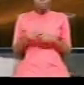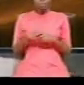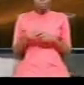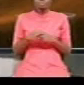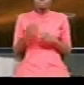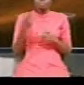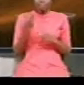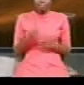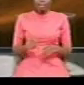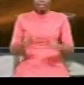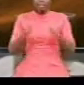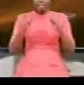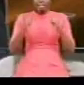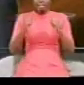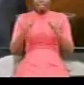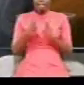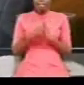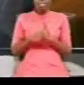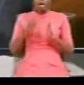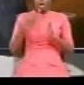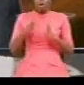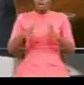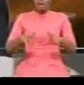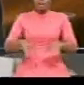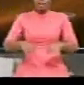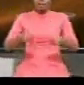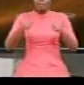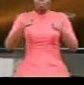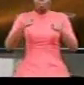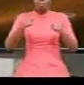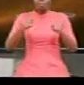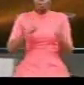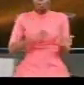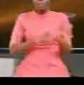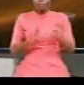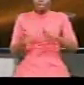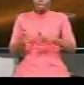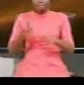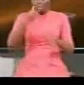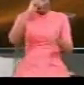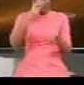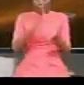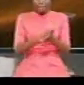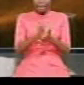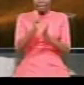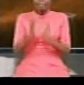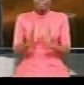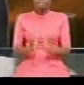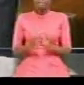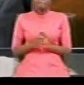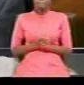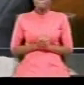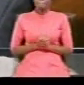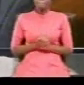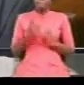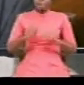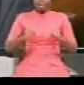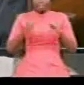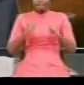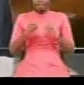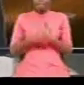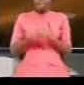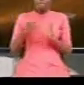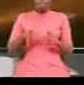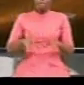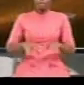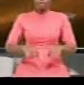The Steadfastness of Rapture Ready Saints. The steadfastness